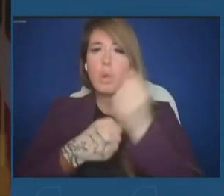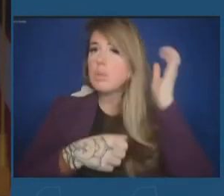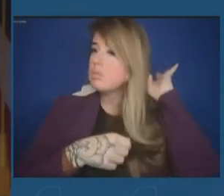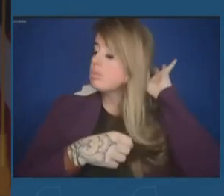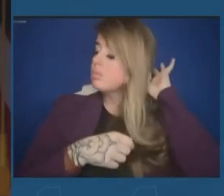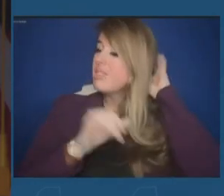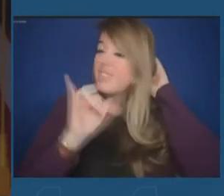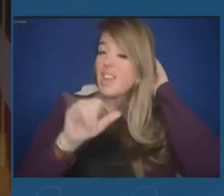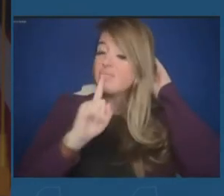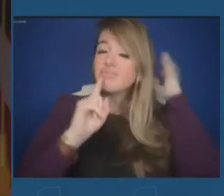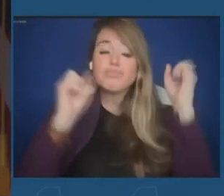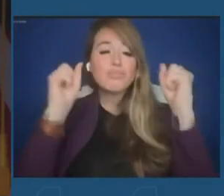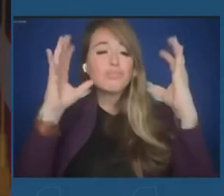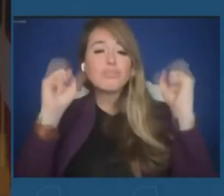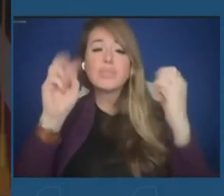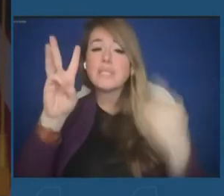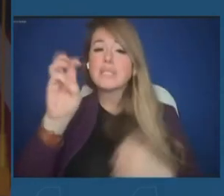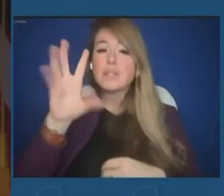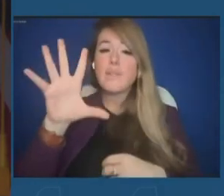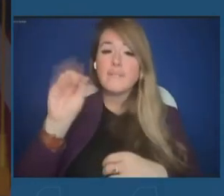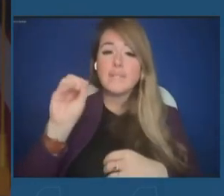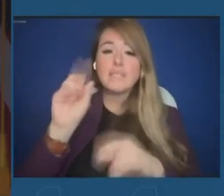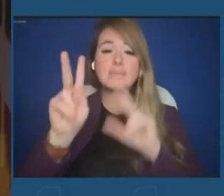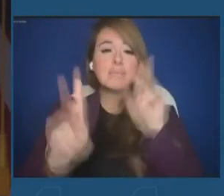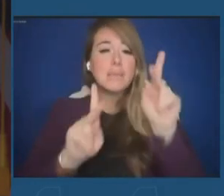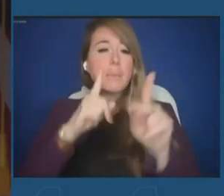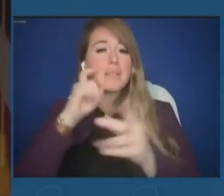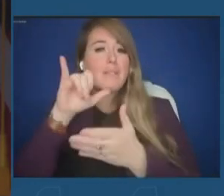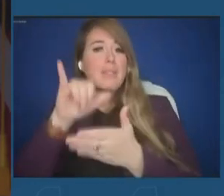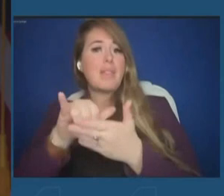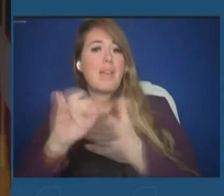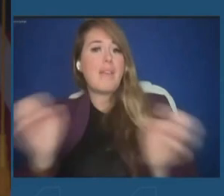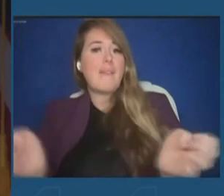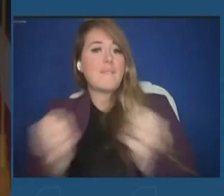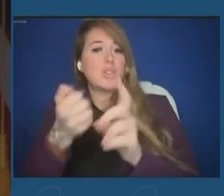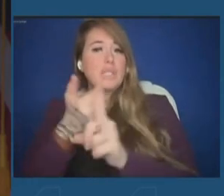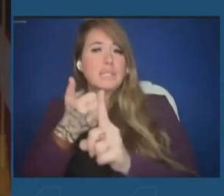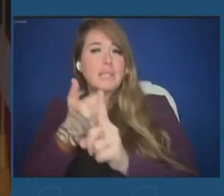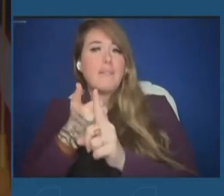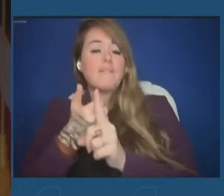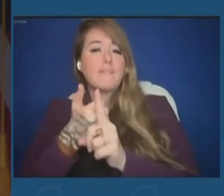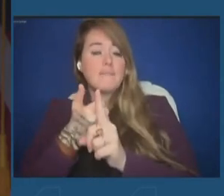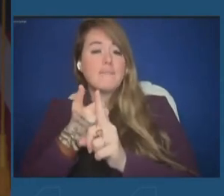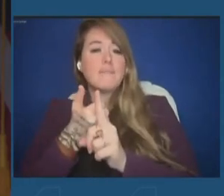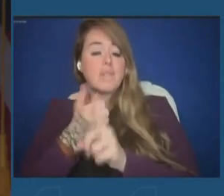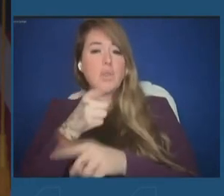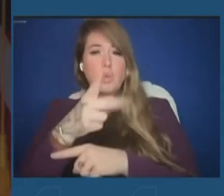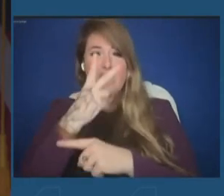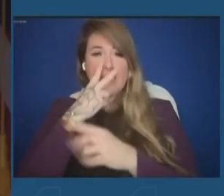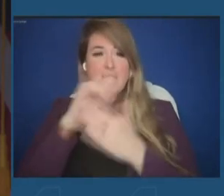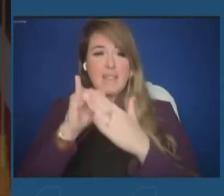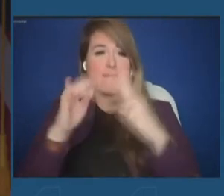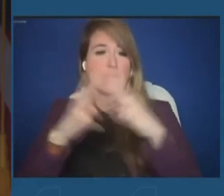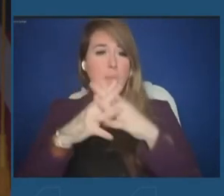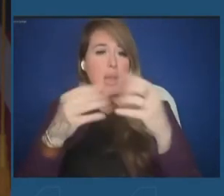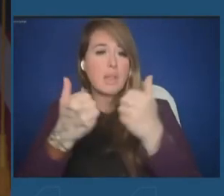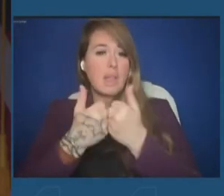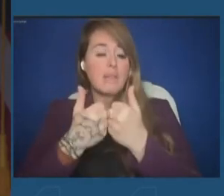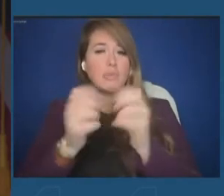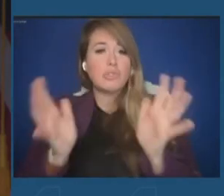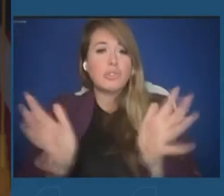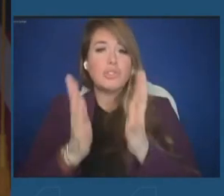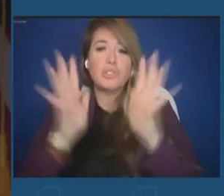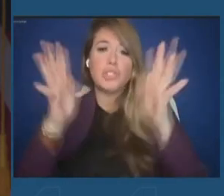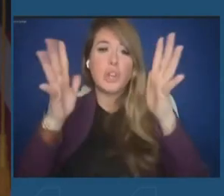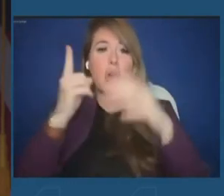Extraordinary. 650 people, because of that effort alone, can watch that football game tomorrow and cheer on the Bills and